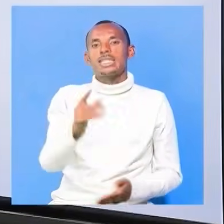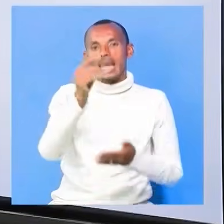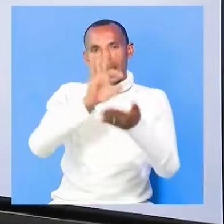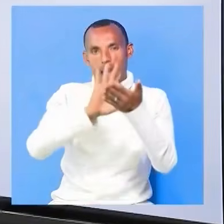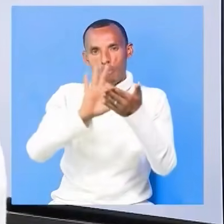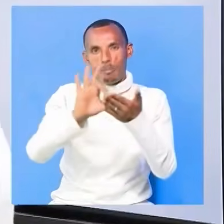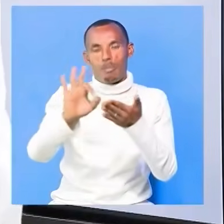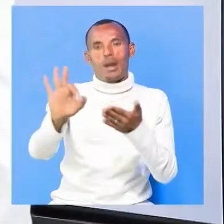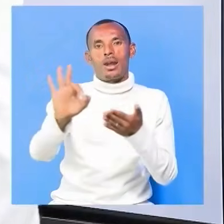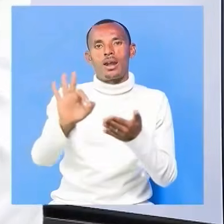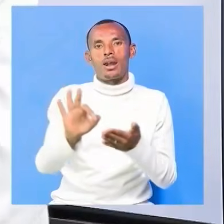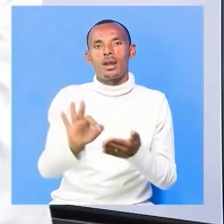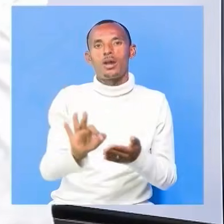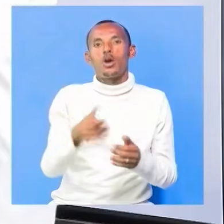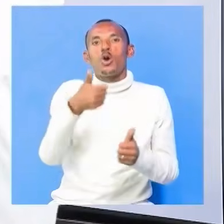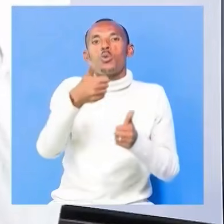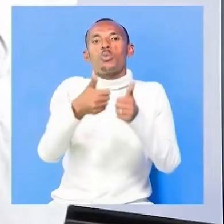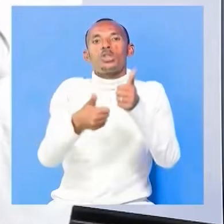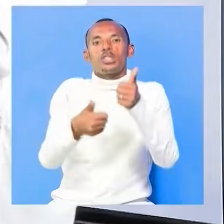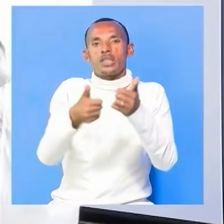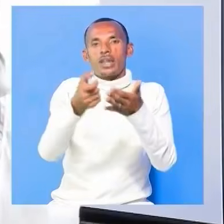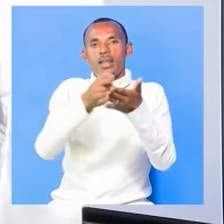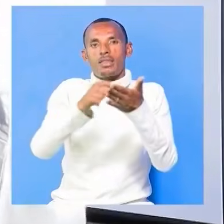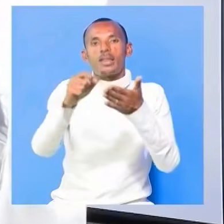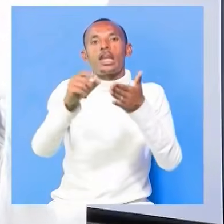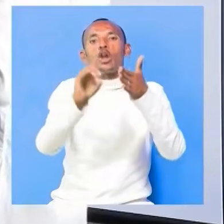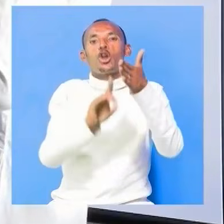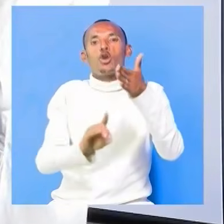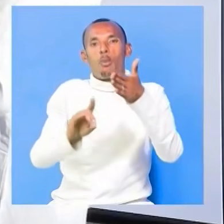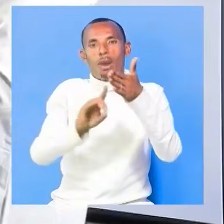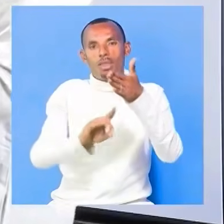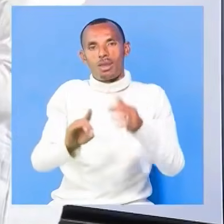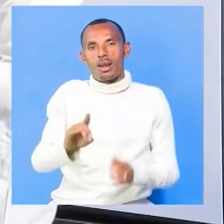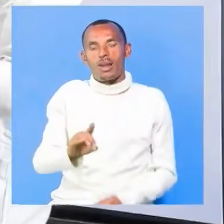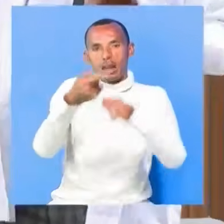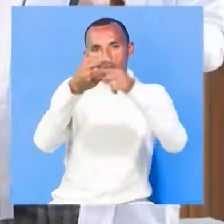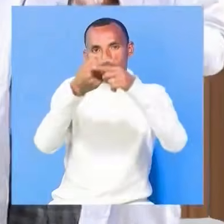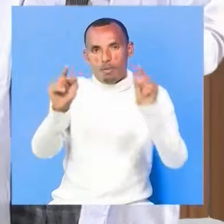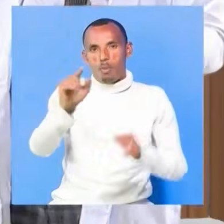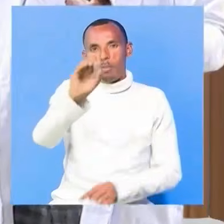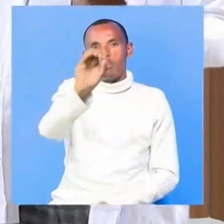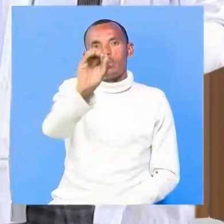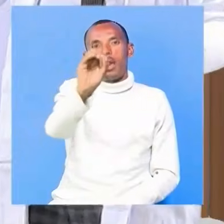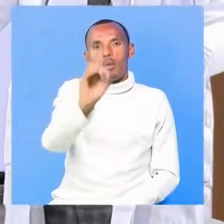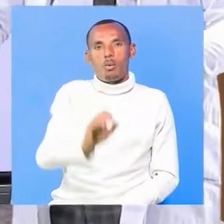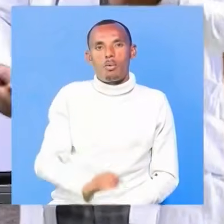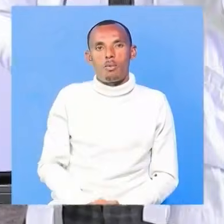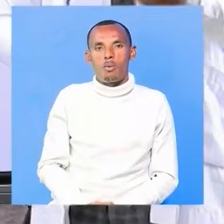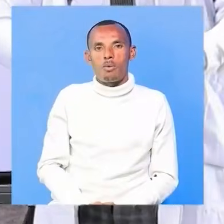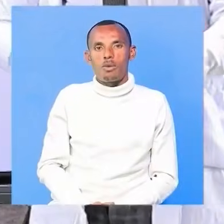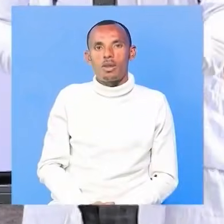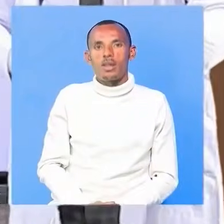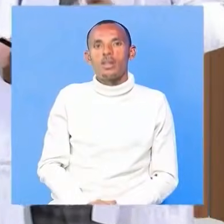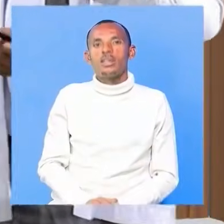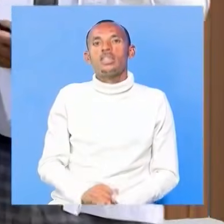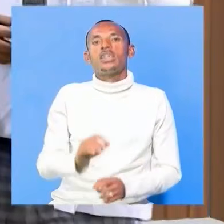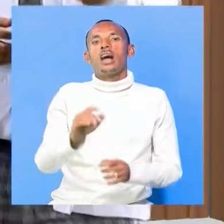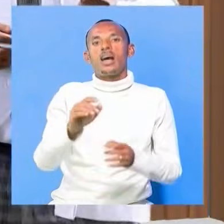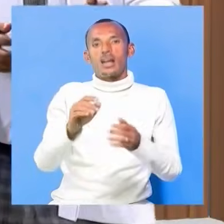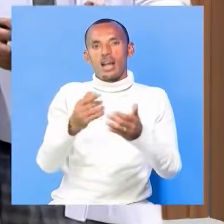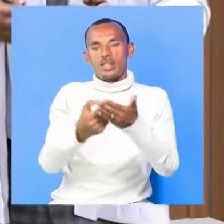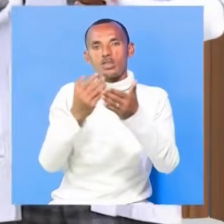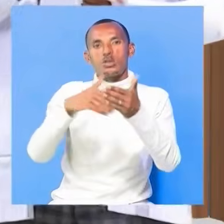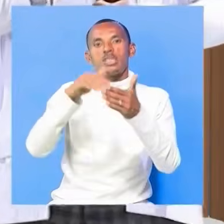the number which is written on the denominator, should be different from 0. Otherwise,